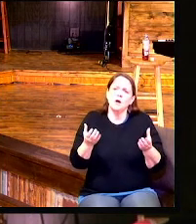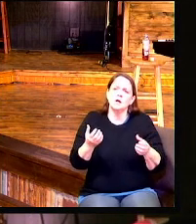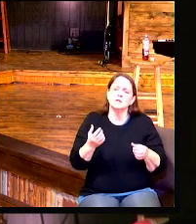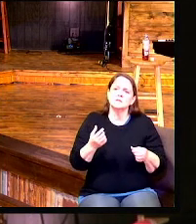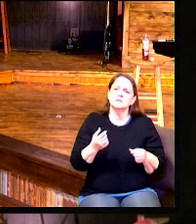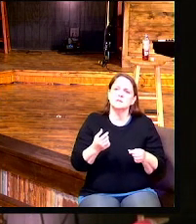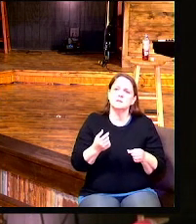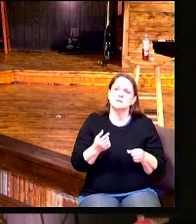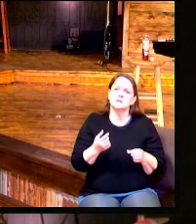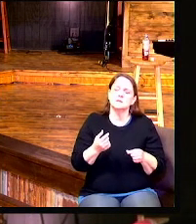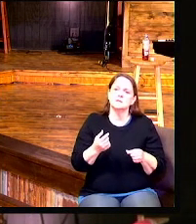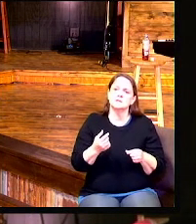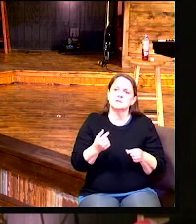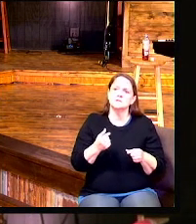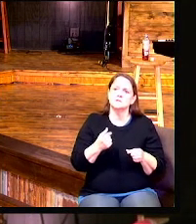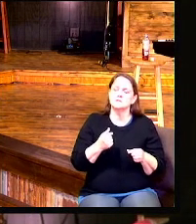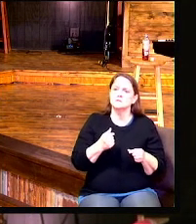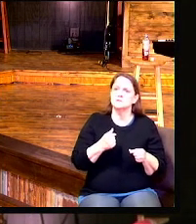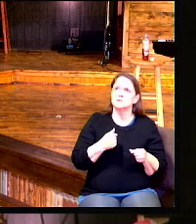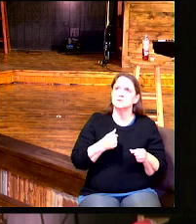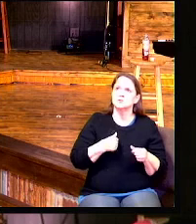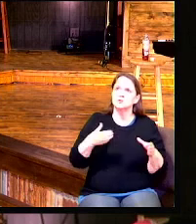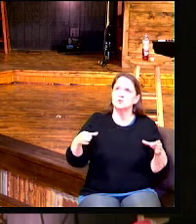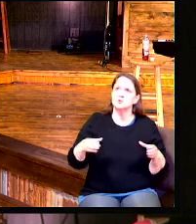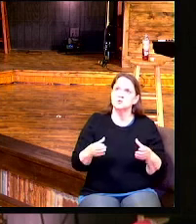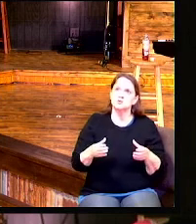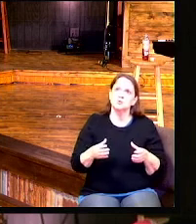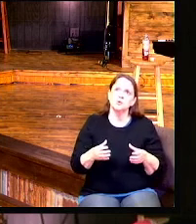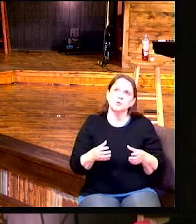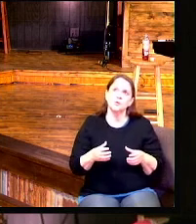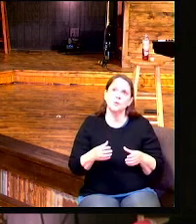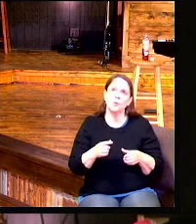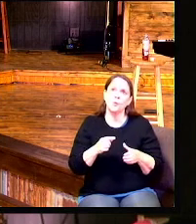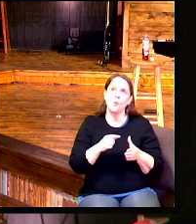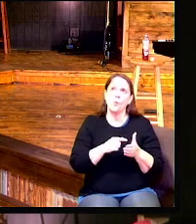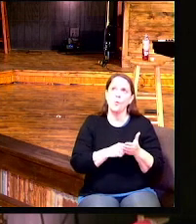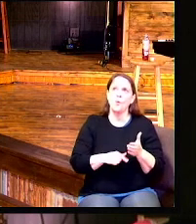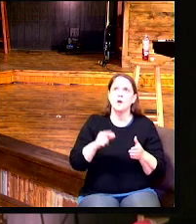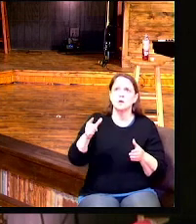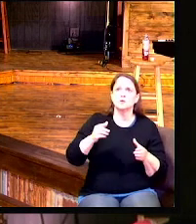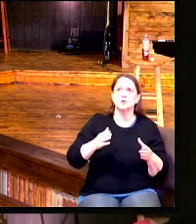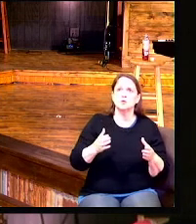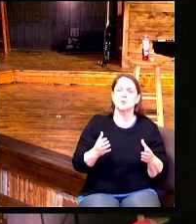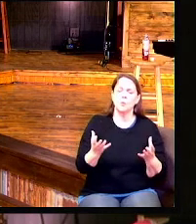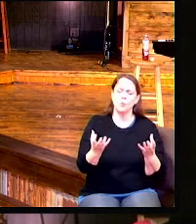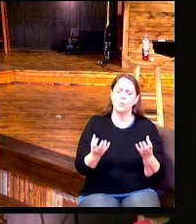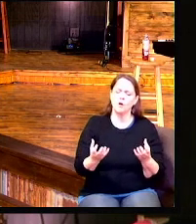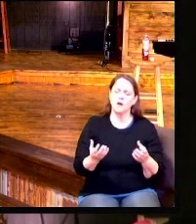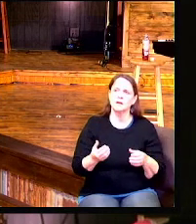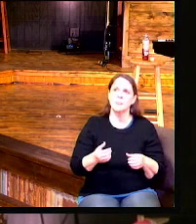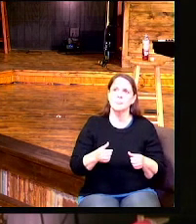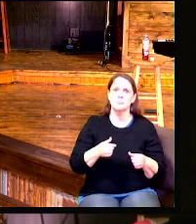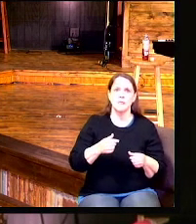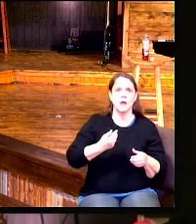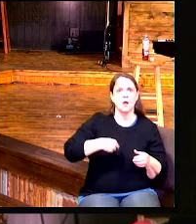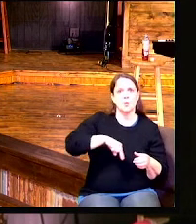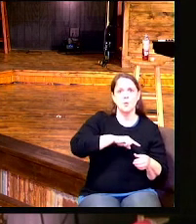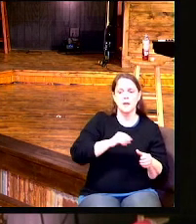people that get stuck in tradition, that you can only baptize at these times on these days, that you can only do these things